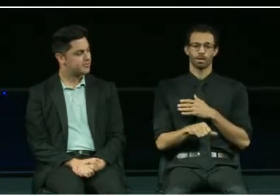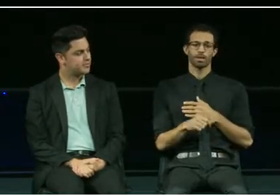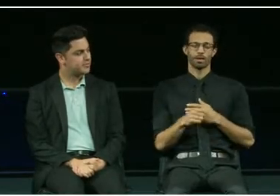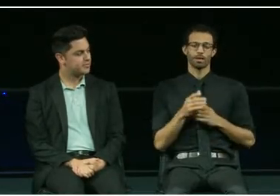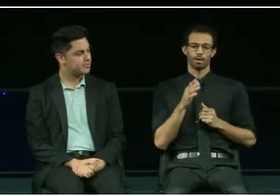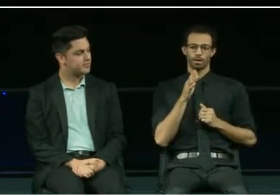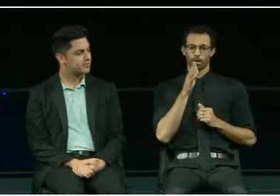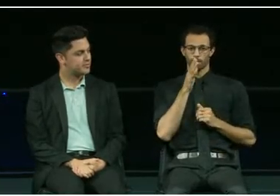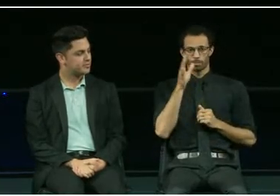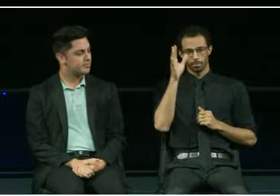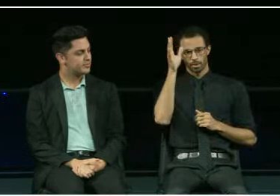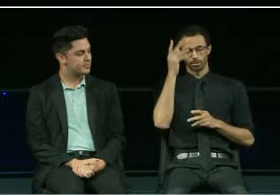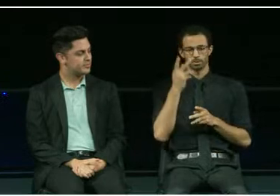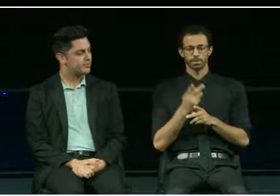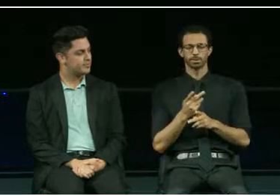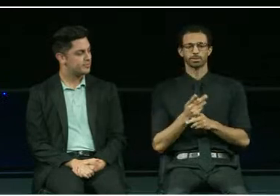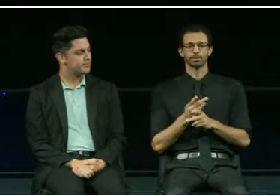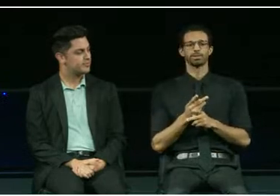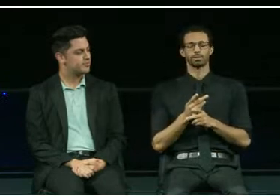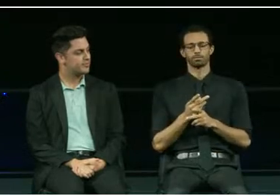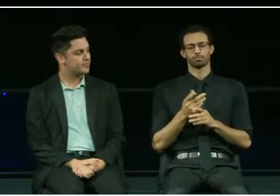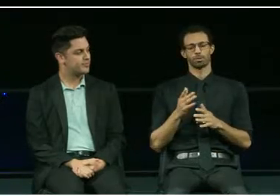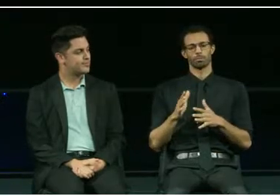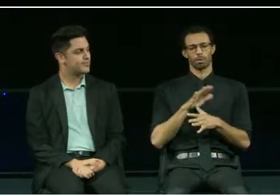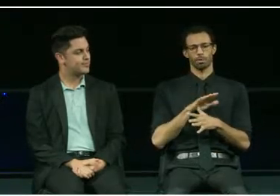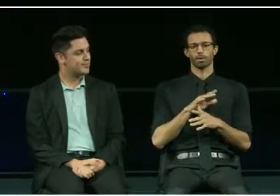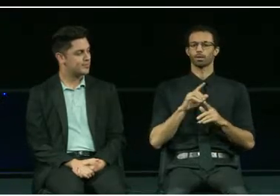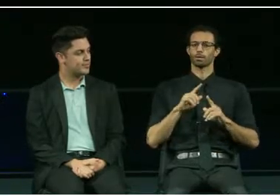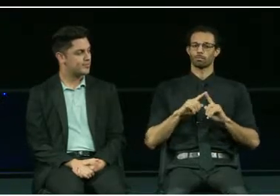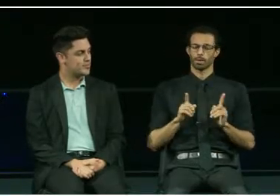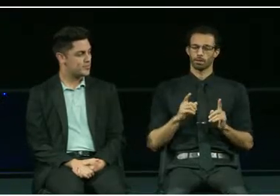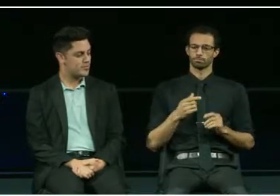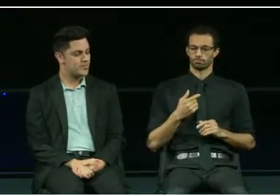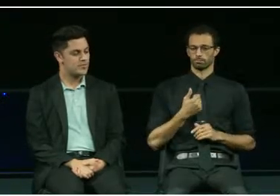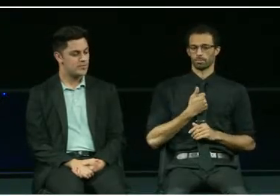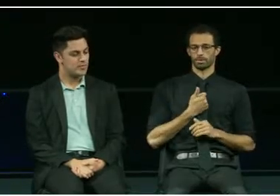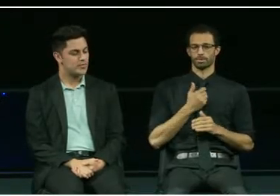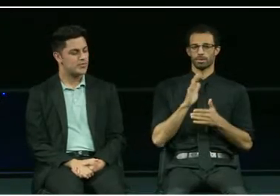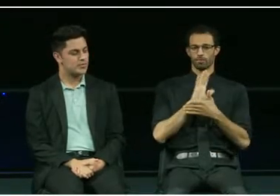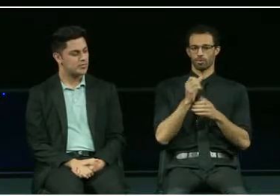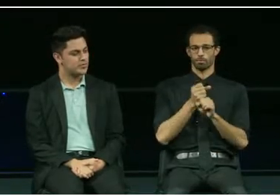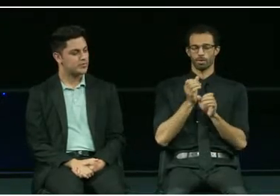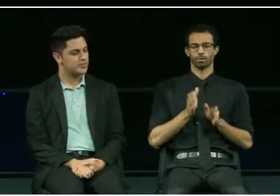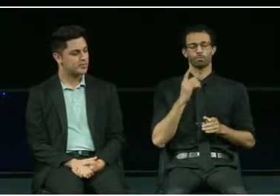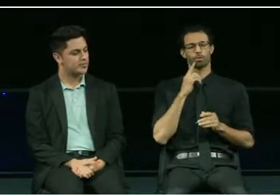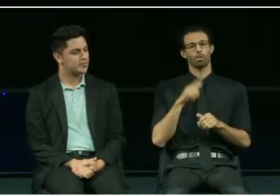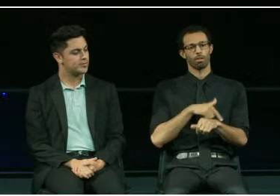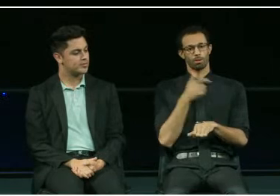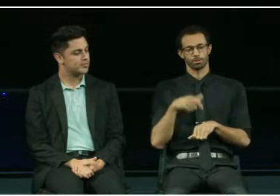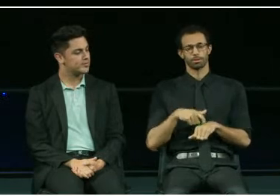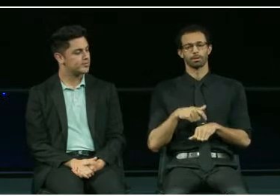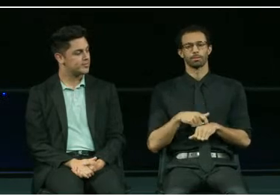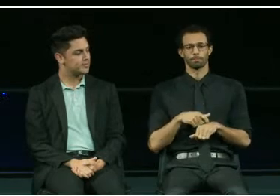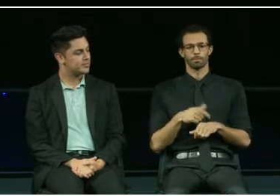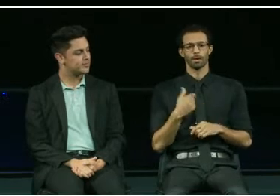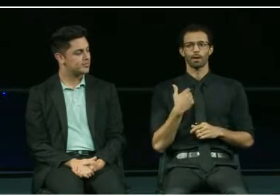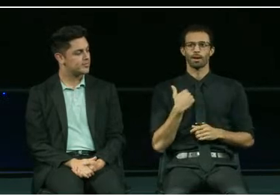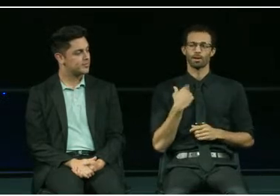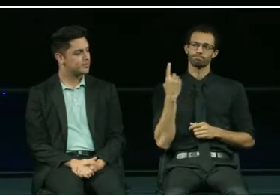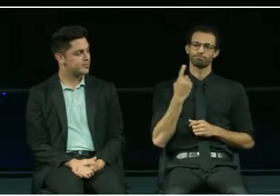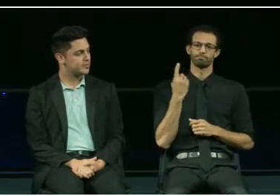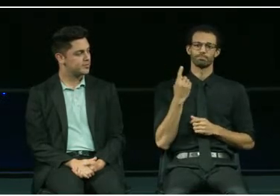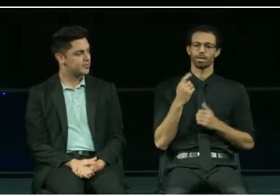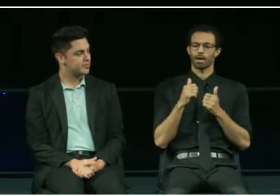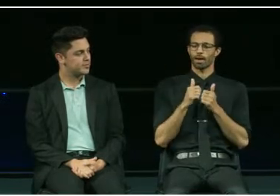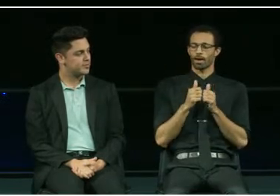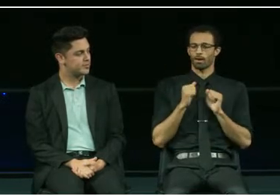parenting was obviously the priority, but also I've been a filmmaker for a long time, and I figured, how